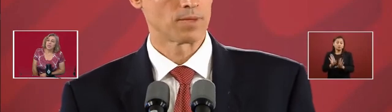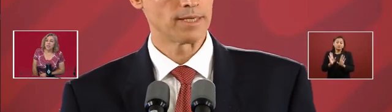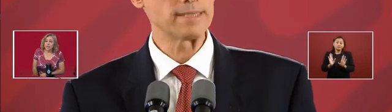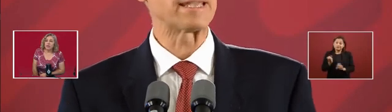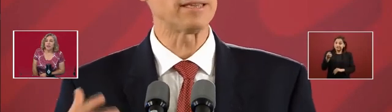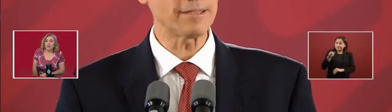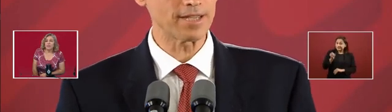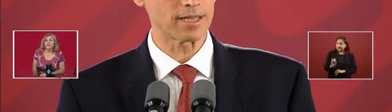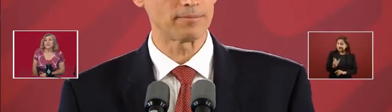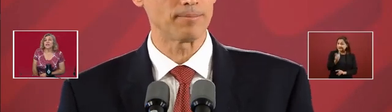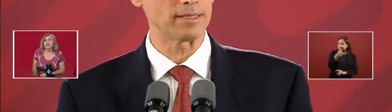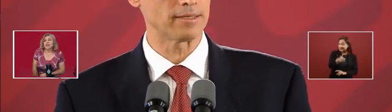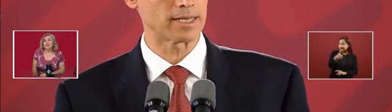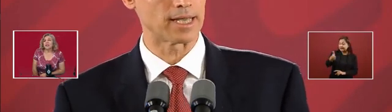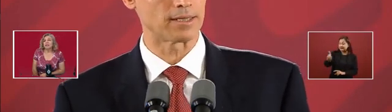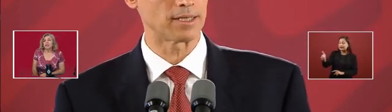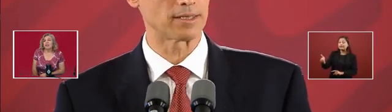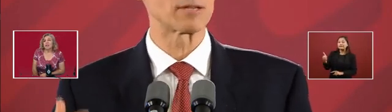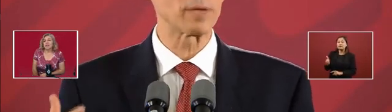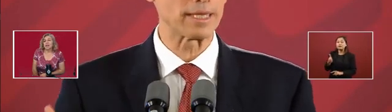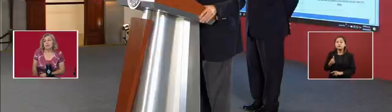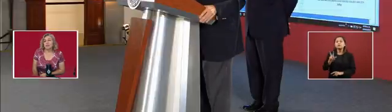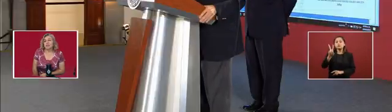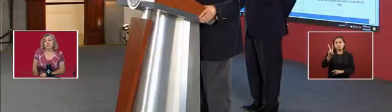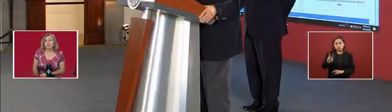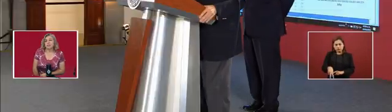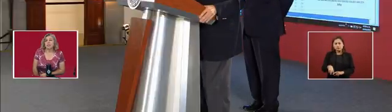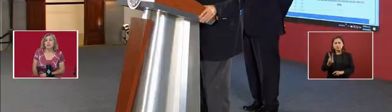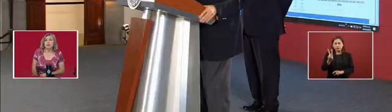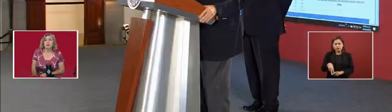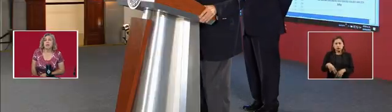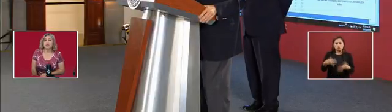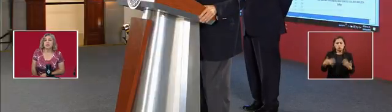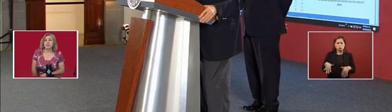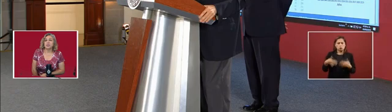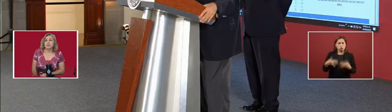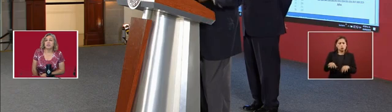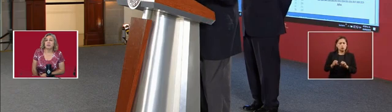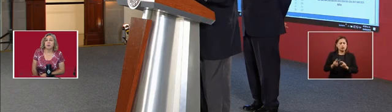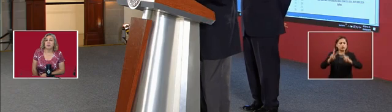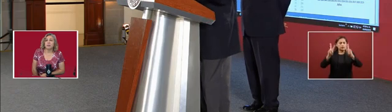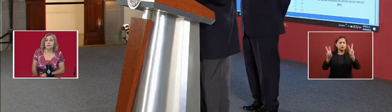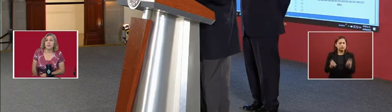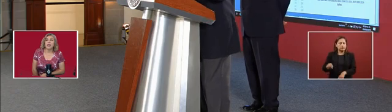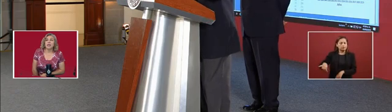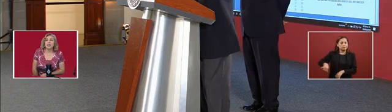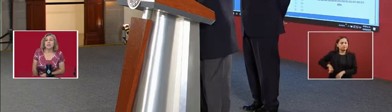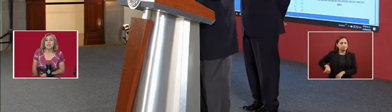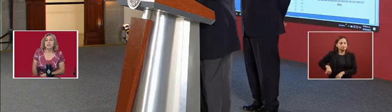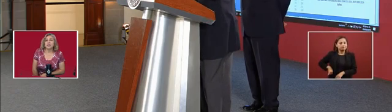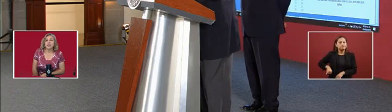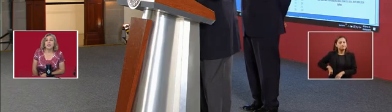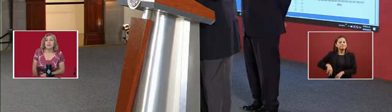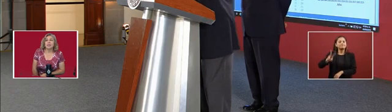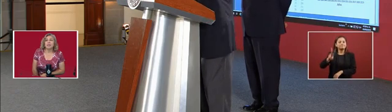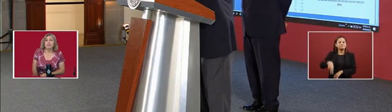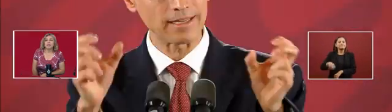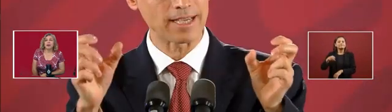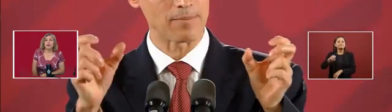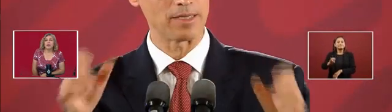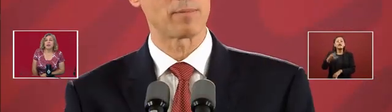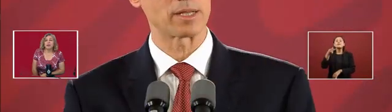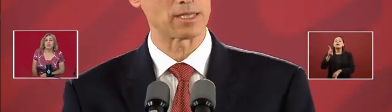and immunological, the system of defenses of the body, of human and also animals